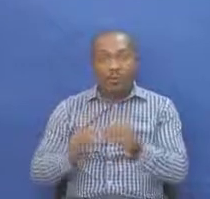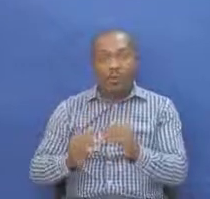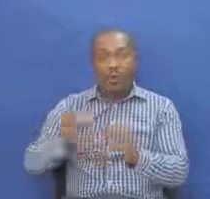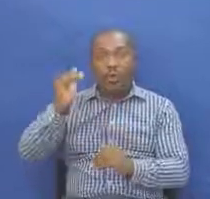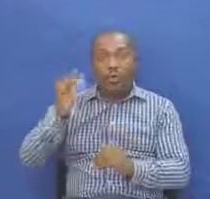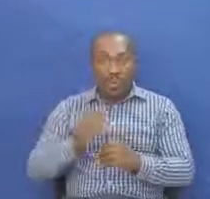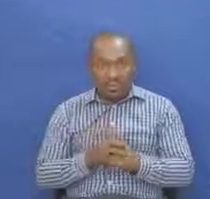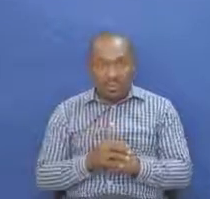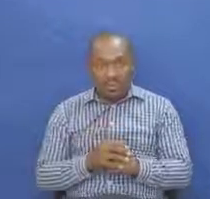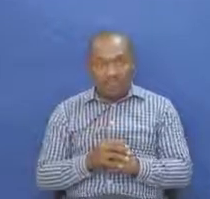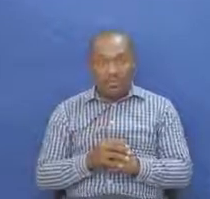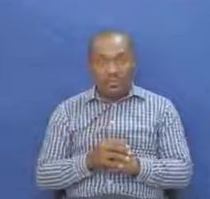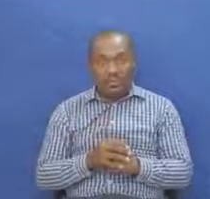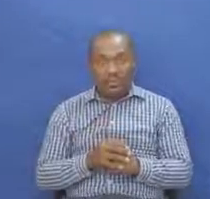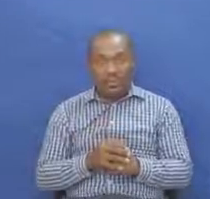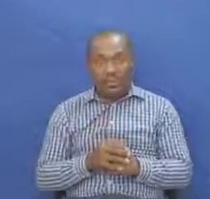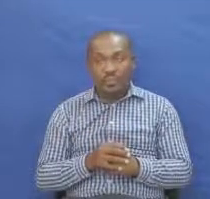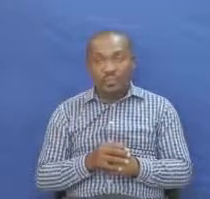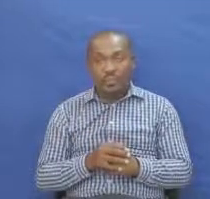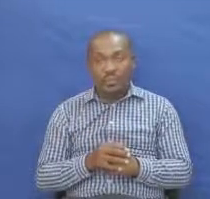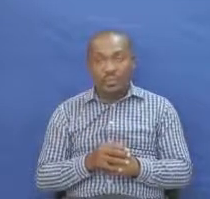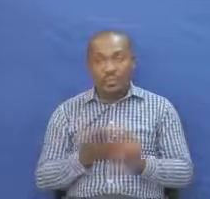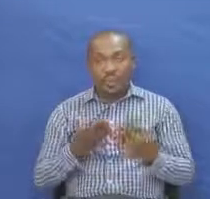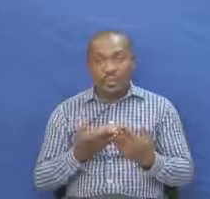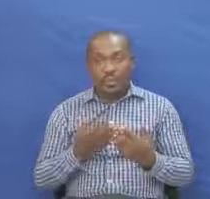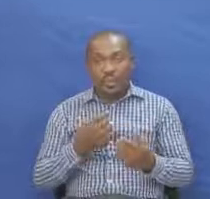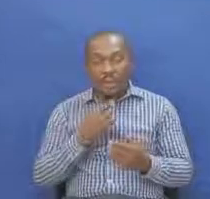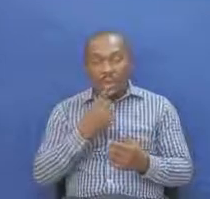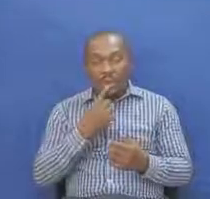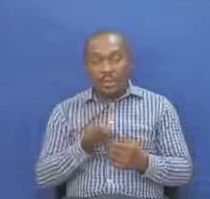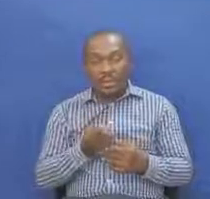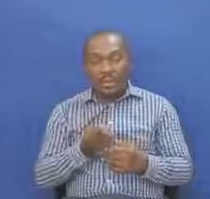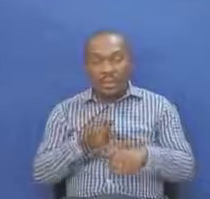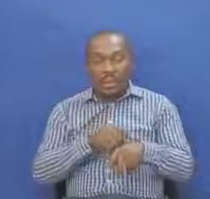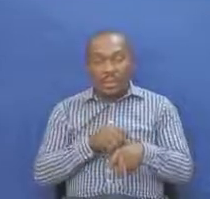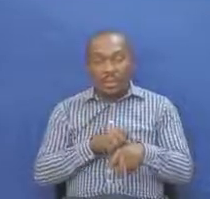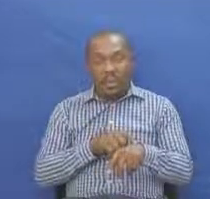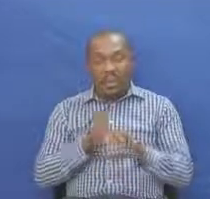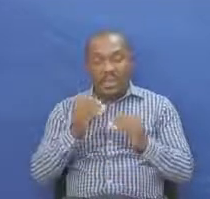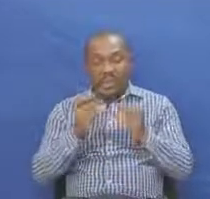we can say when the rate of cell increase